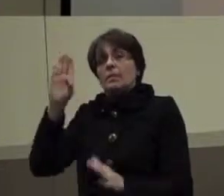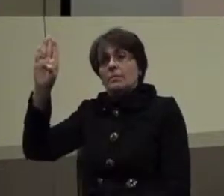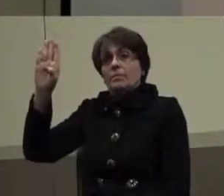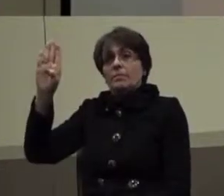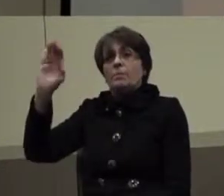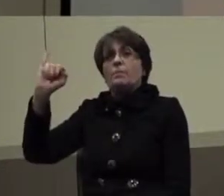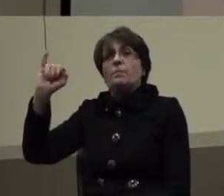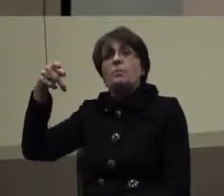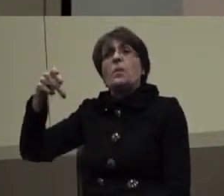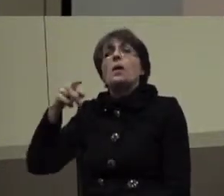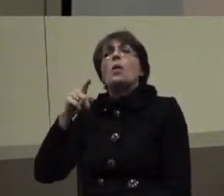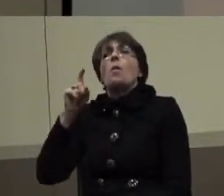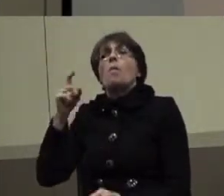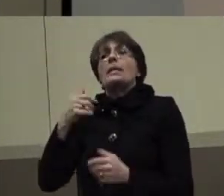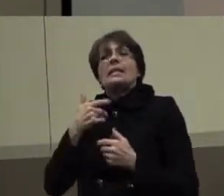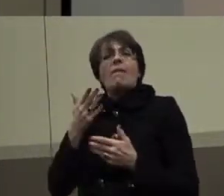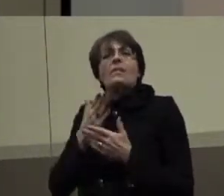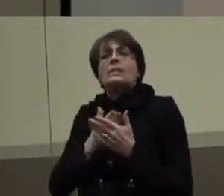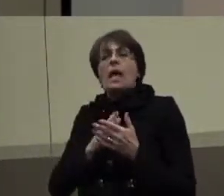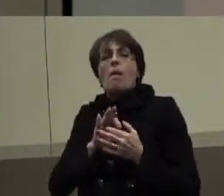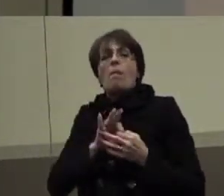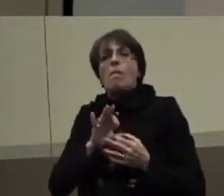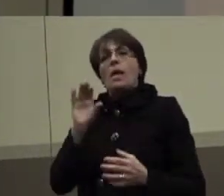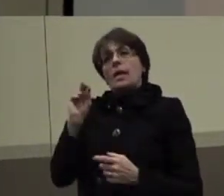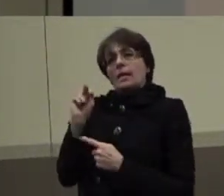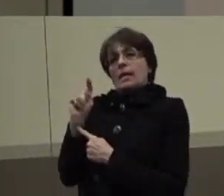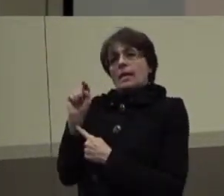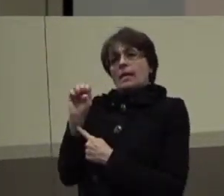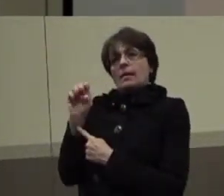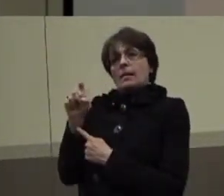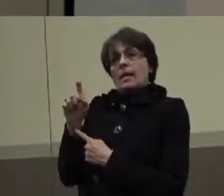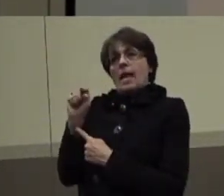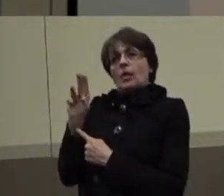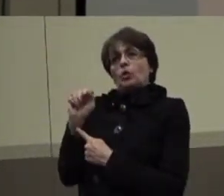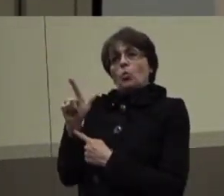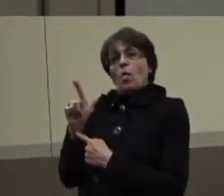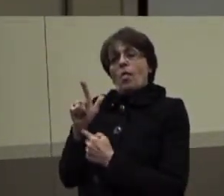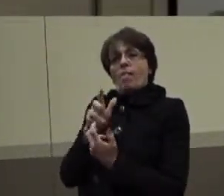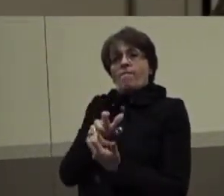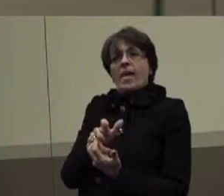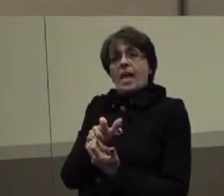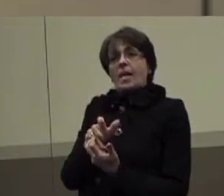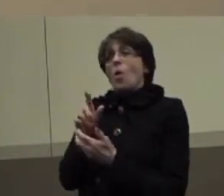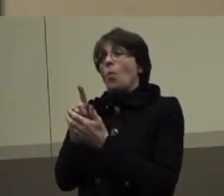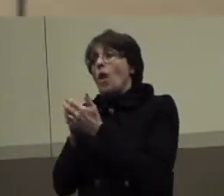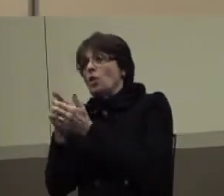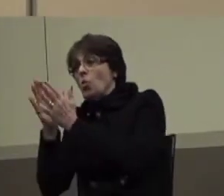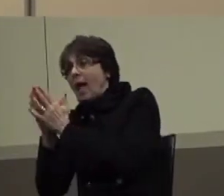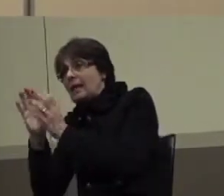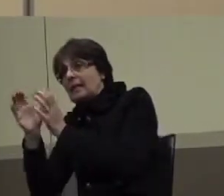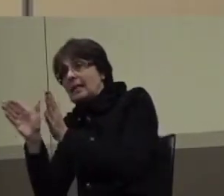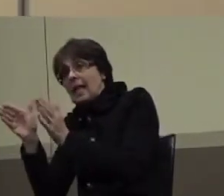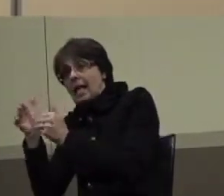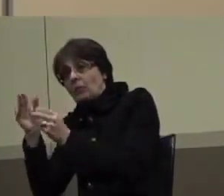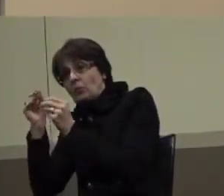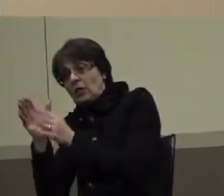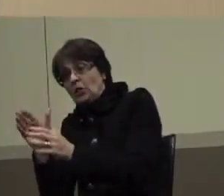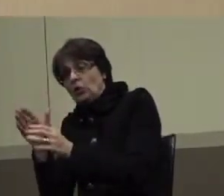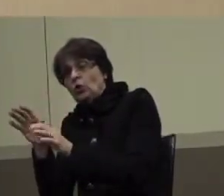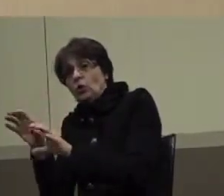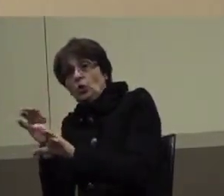plan, there has to be a contextual fit. Whatever you ask the classroom teacher to do, they have to be willing and able to do